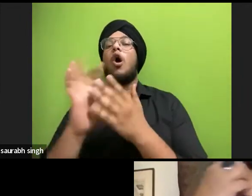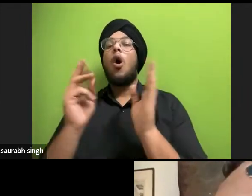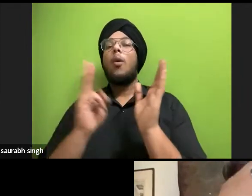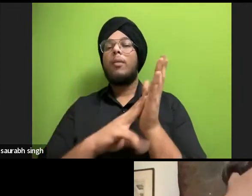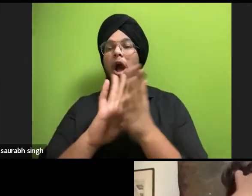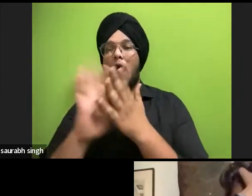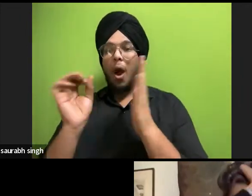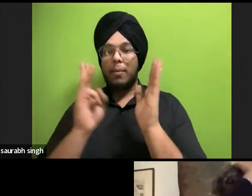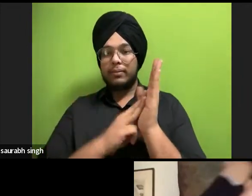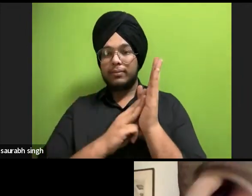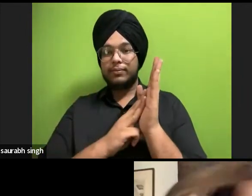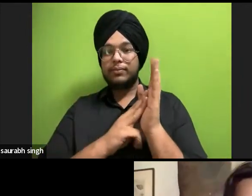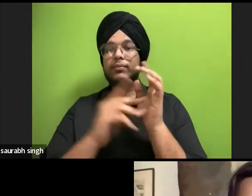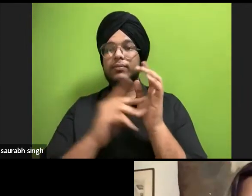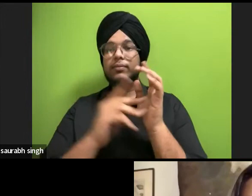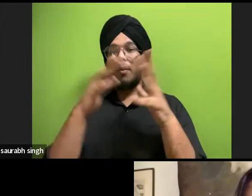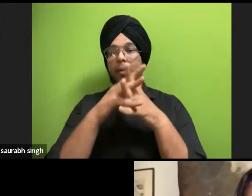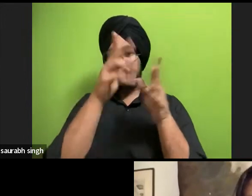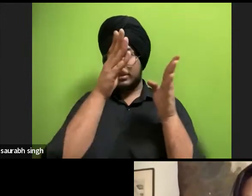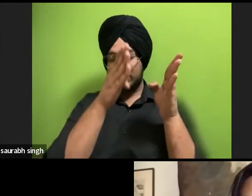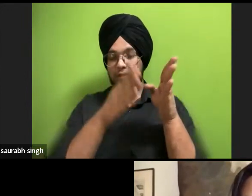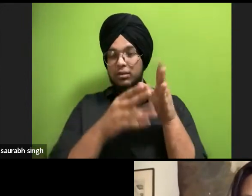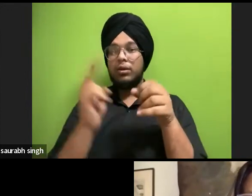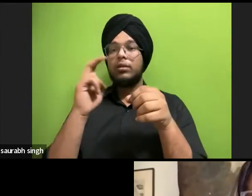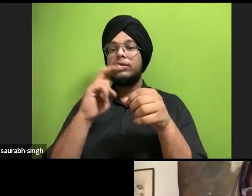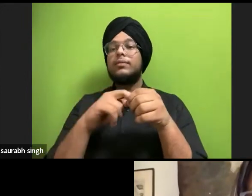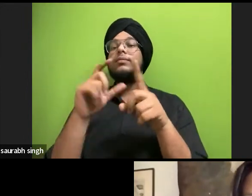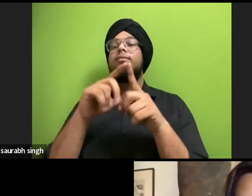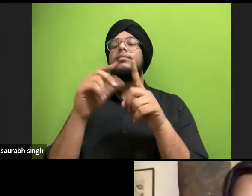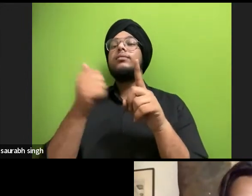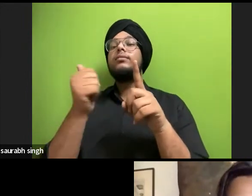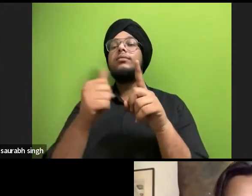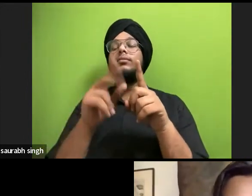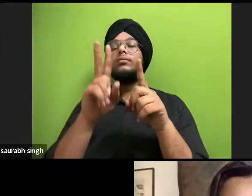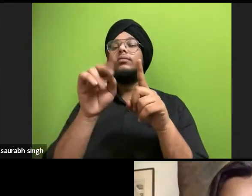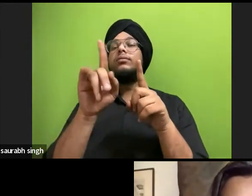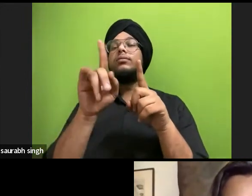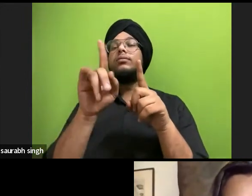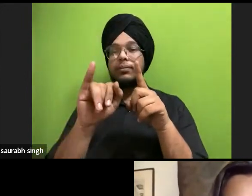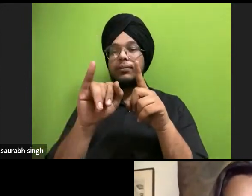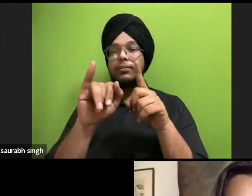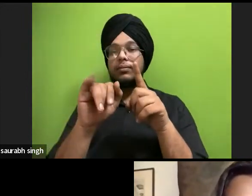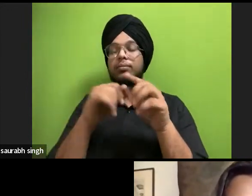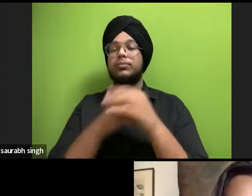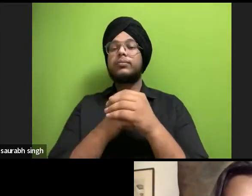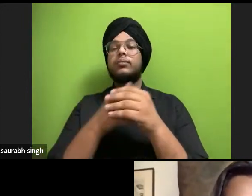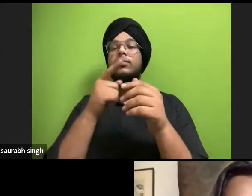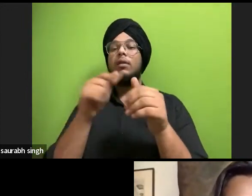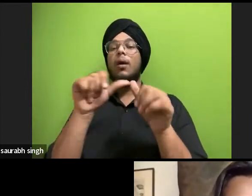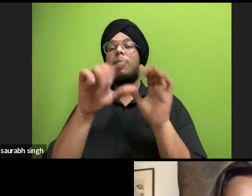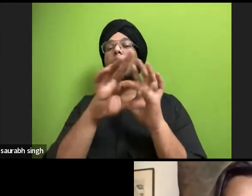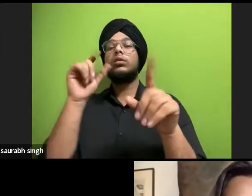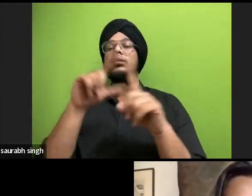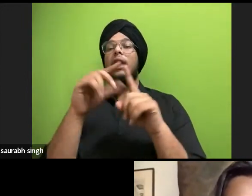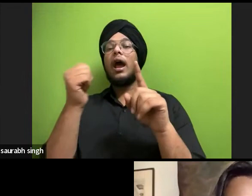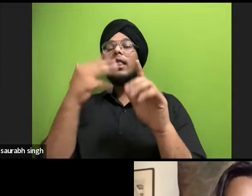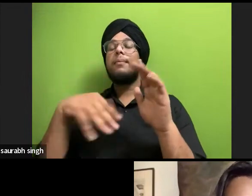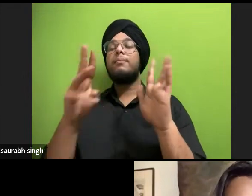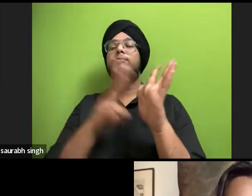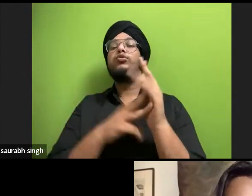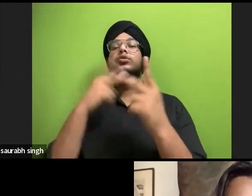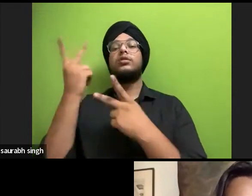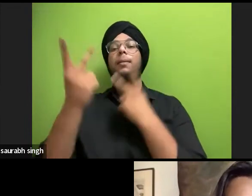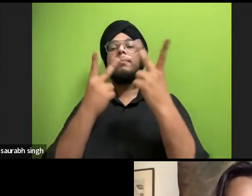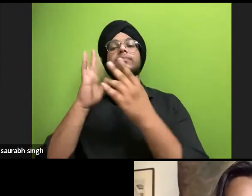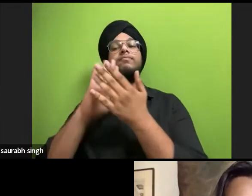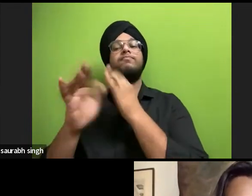Suhanya joined as executive director in 2016, and 3 years later was appointed director of the museum.